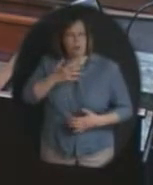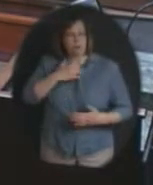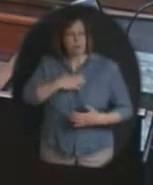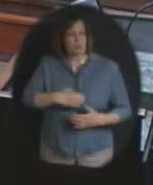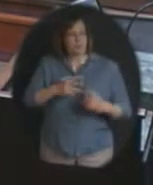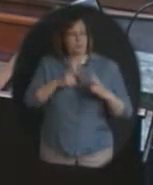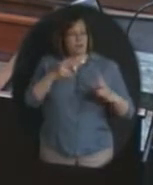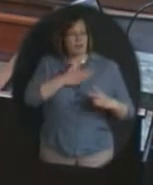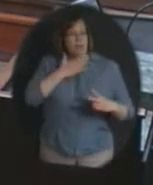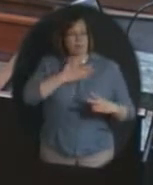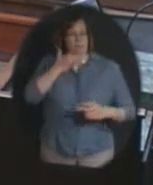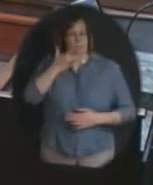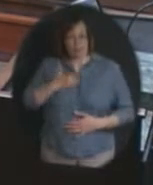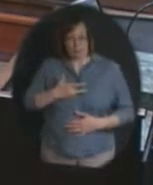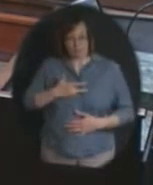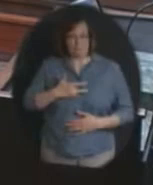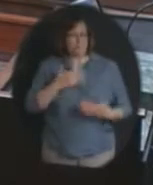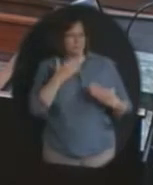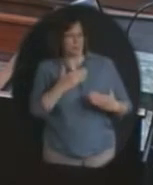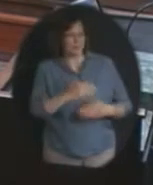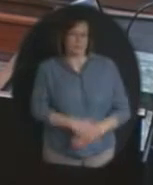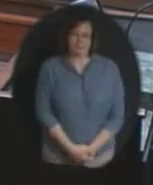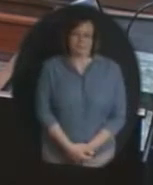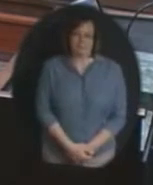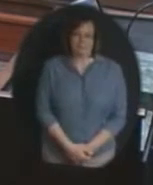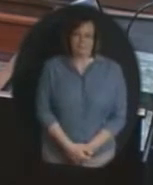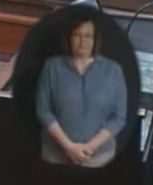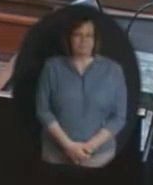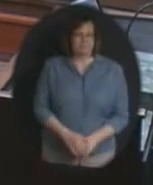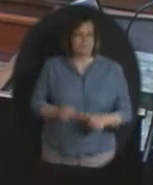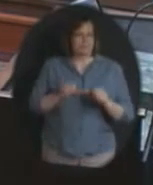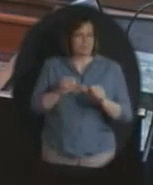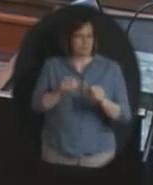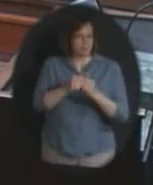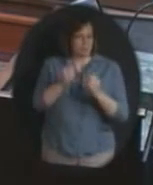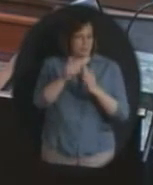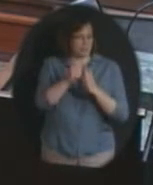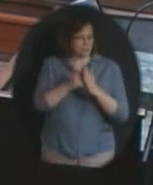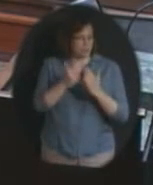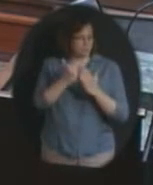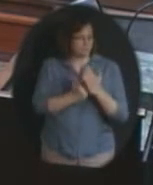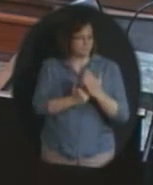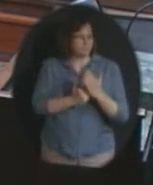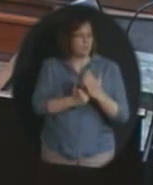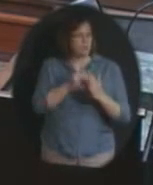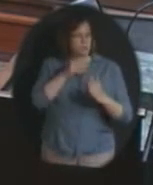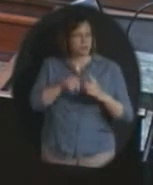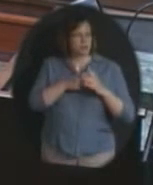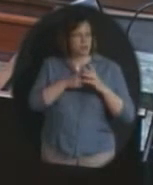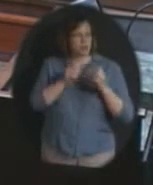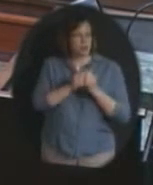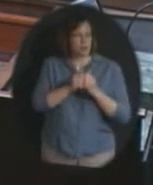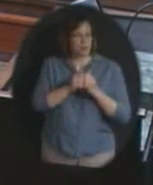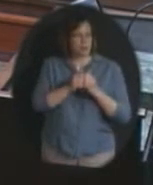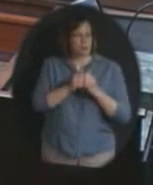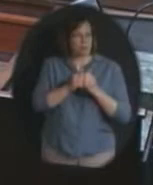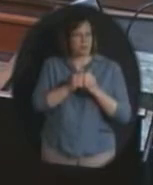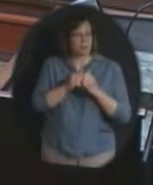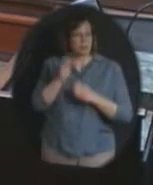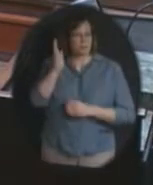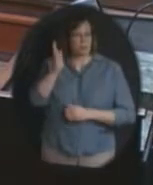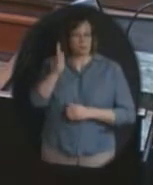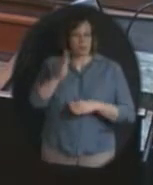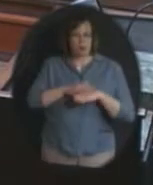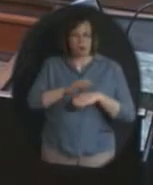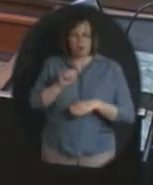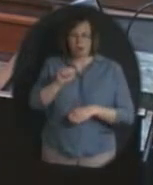you a very happy birthday. Okay, on with the agenda. We're going to start with a presentation